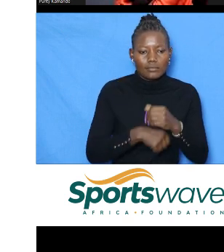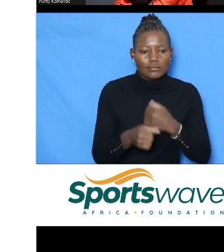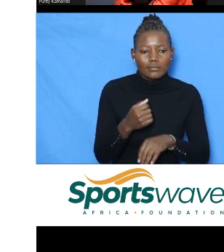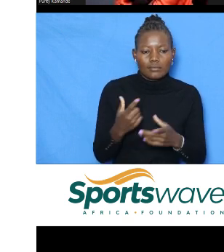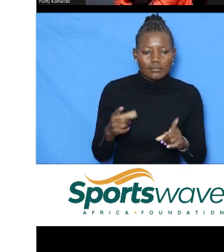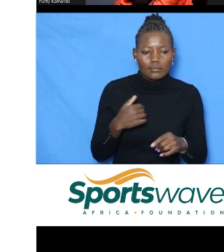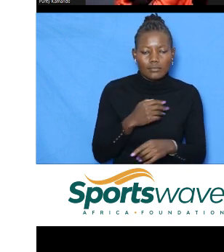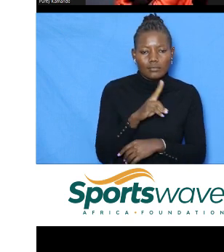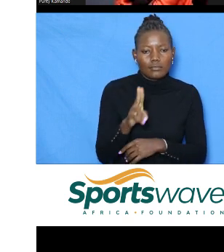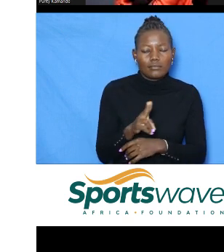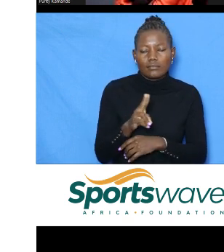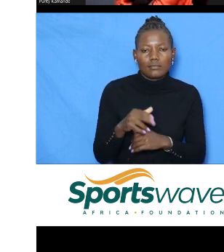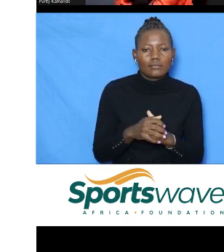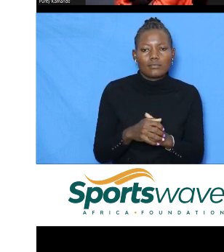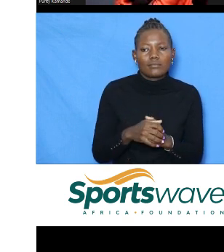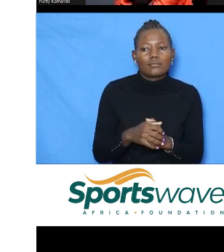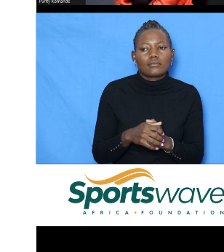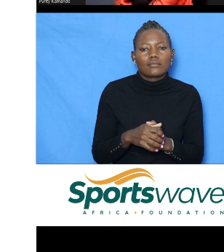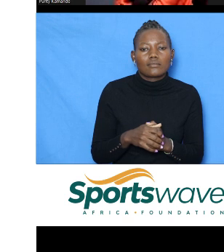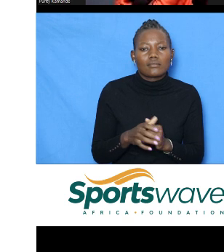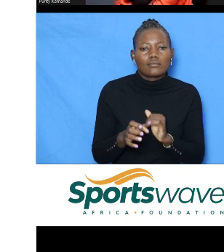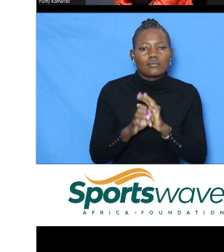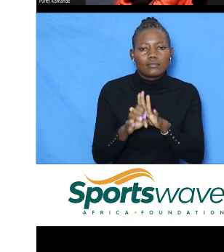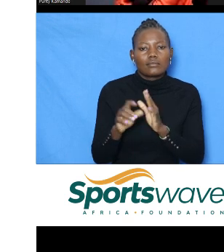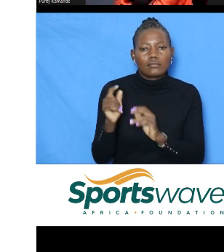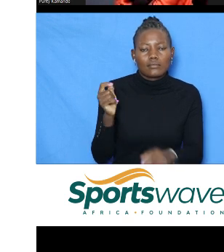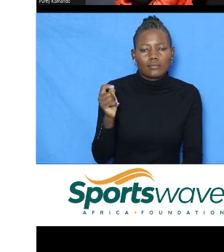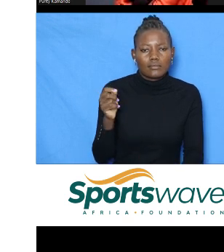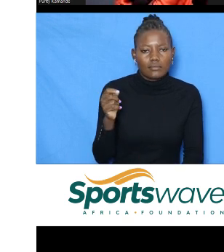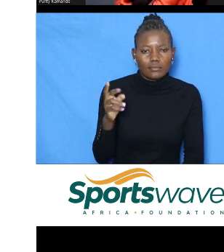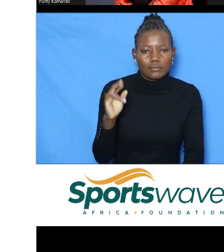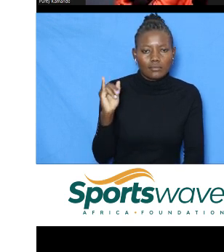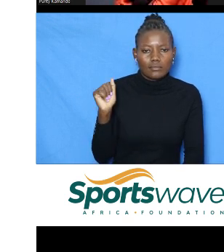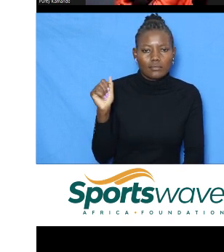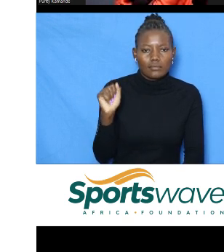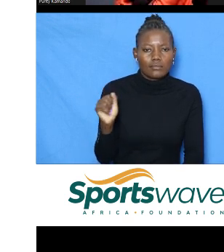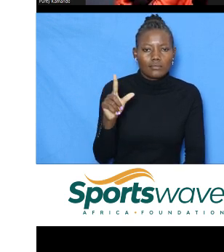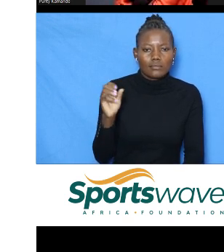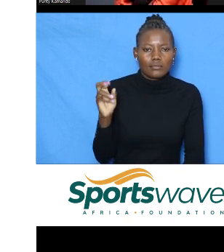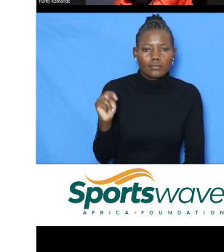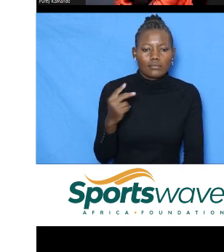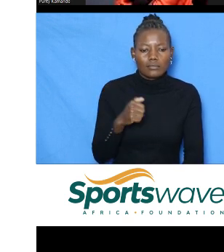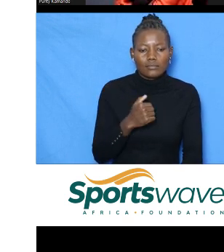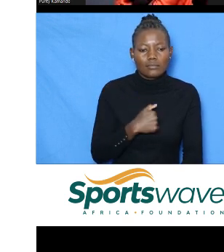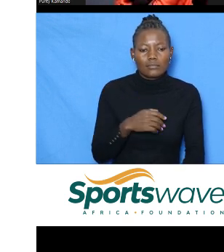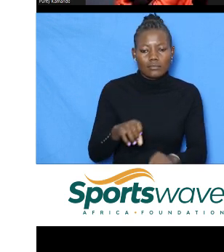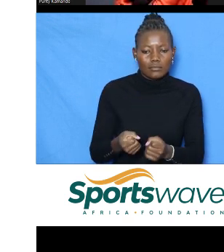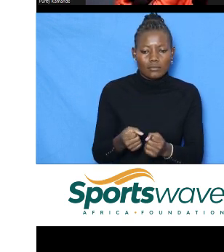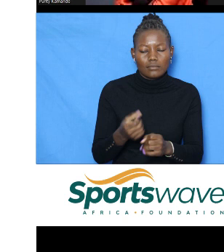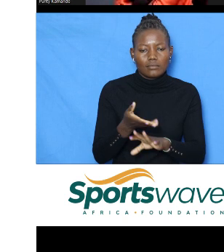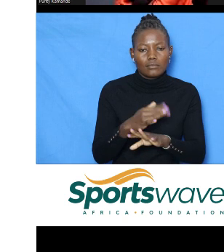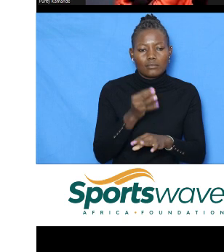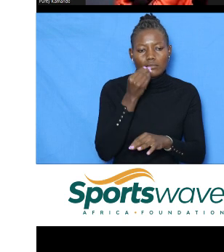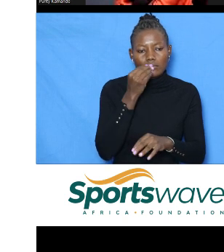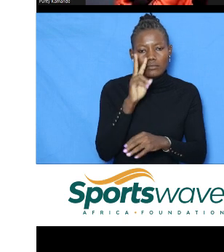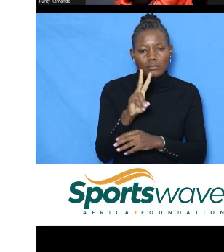example of a triathlon. For example, with how much time a triathlon, we usually have to break the pre-game meal into two, whereby they have